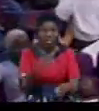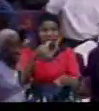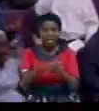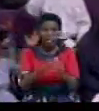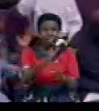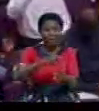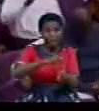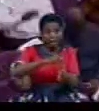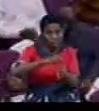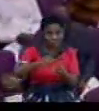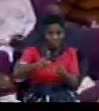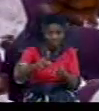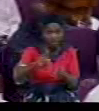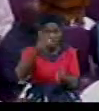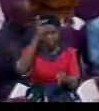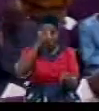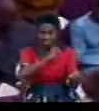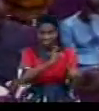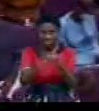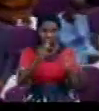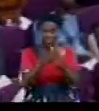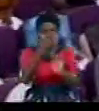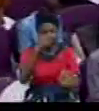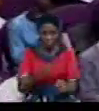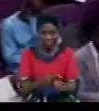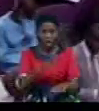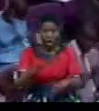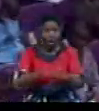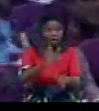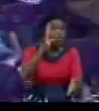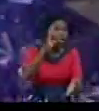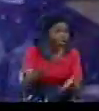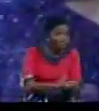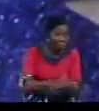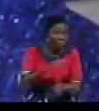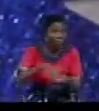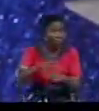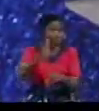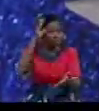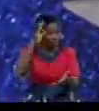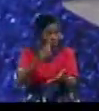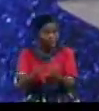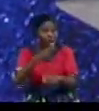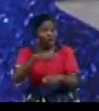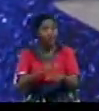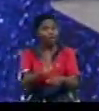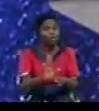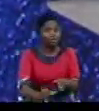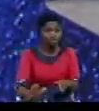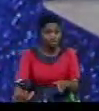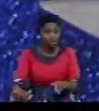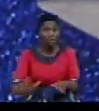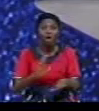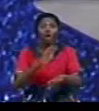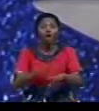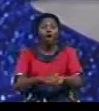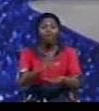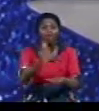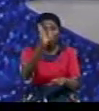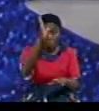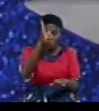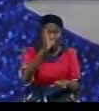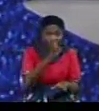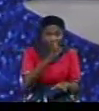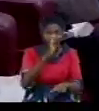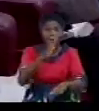destroyed on your why on your husband or your children on your mommy